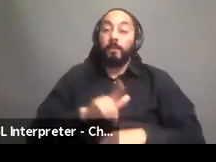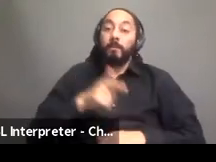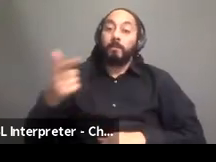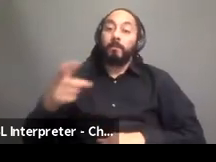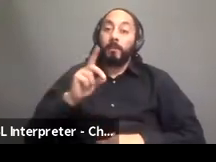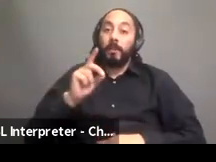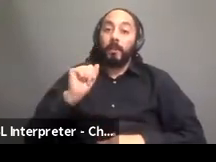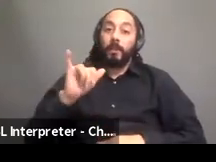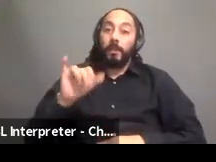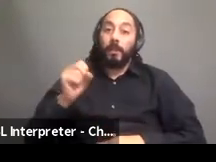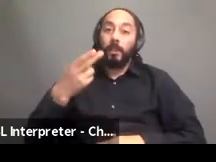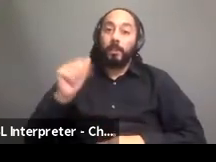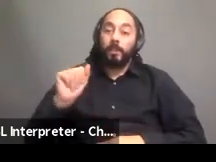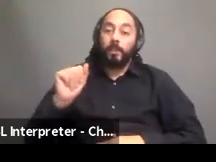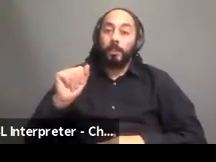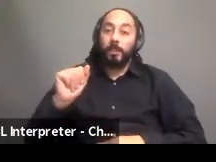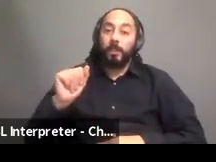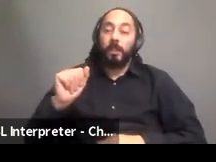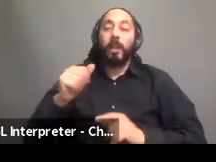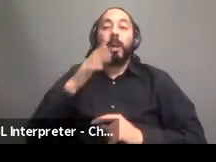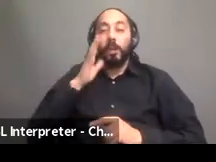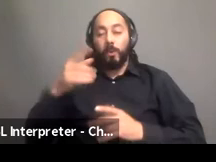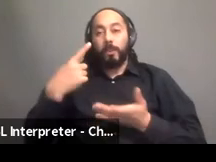talking about intersectional approach to sexual violence support.